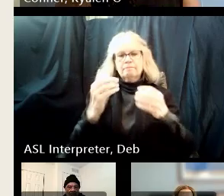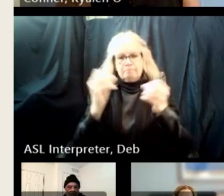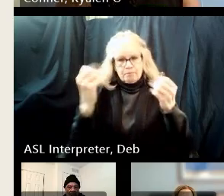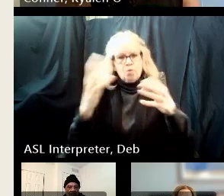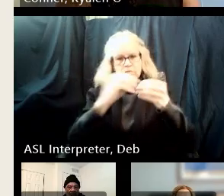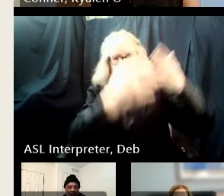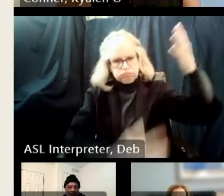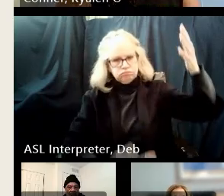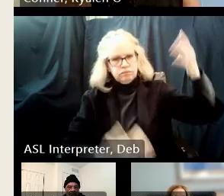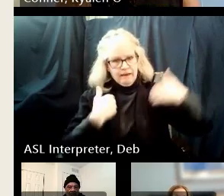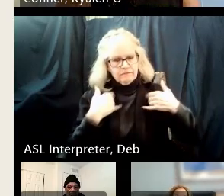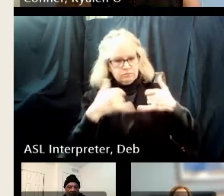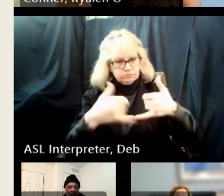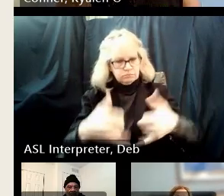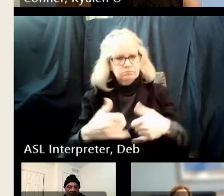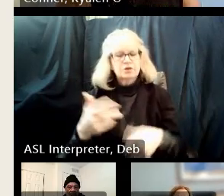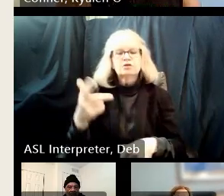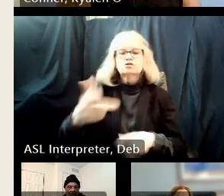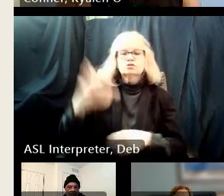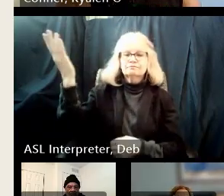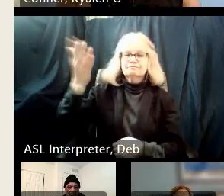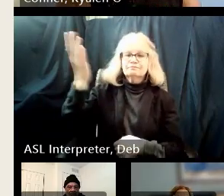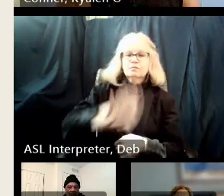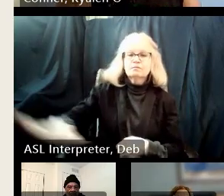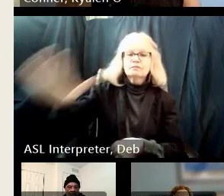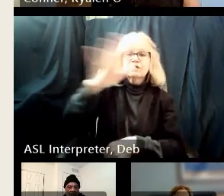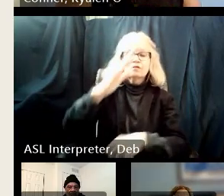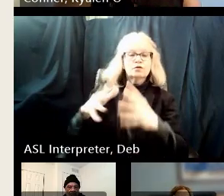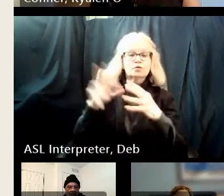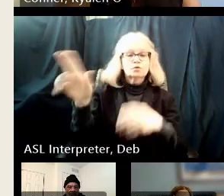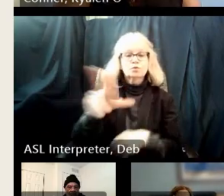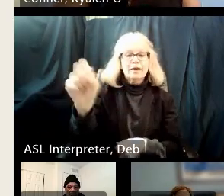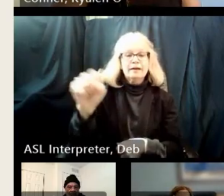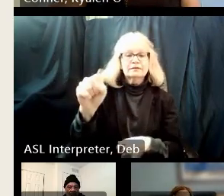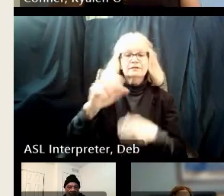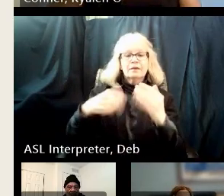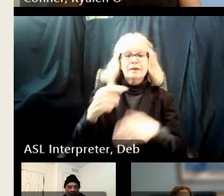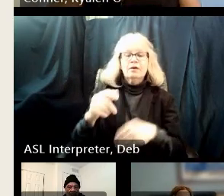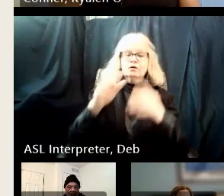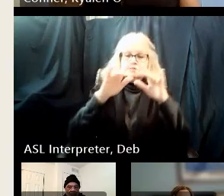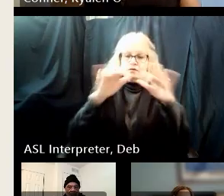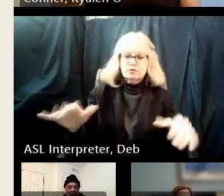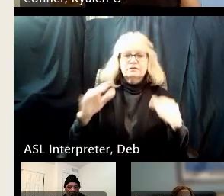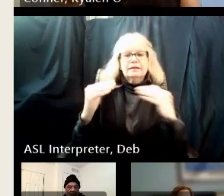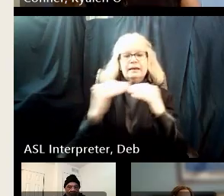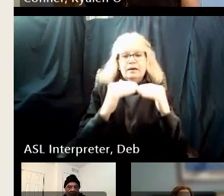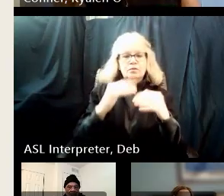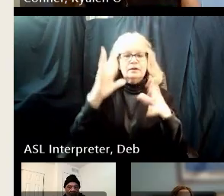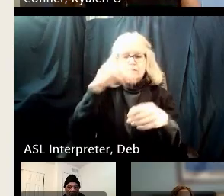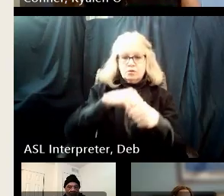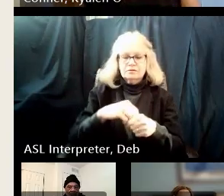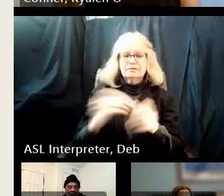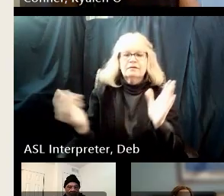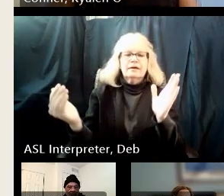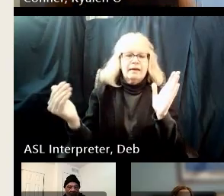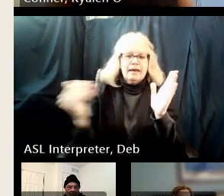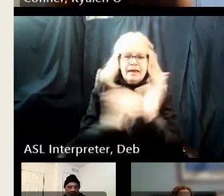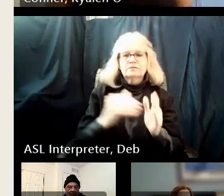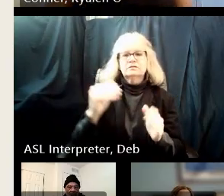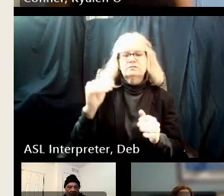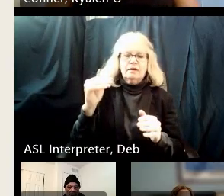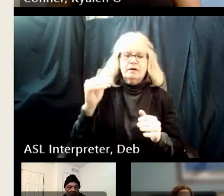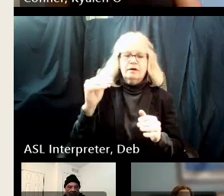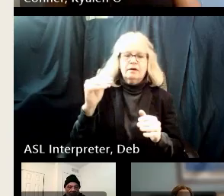Connor presents nationally on issues regarding diversity, equity, and inclusion, and anti-racism and race-based